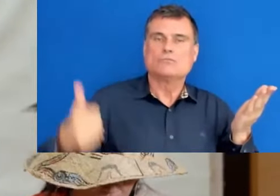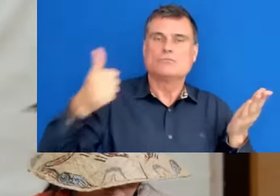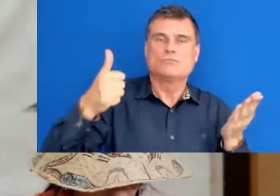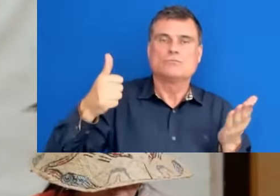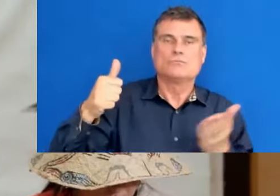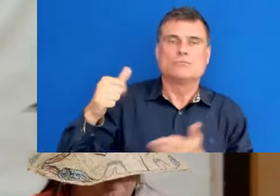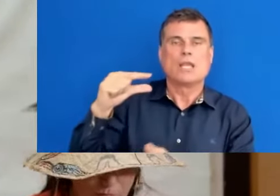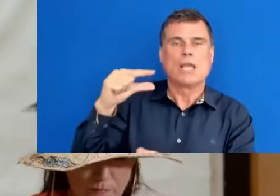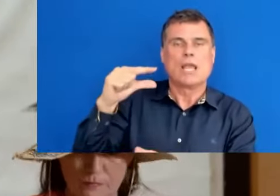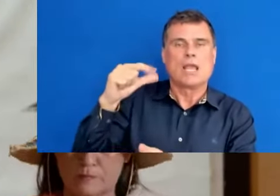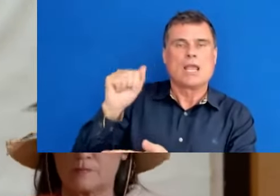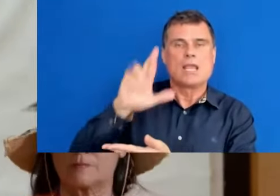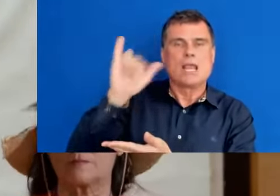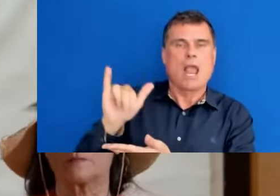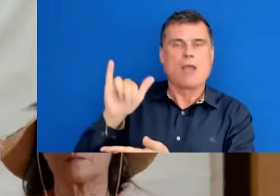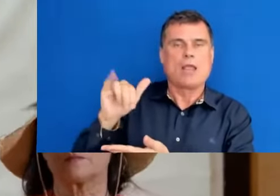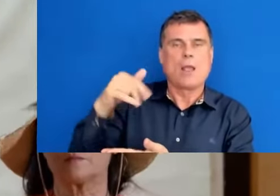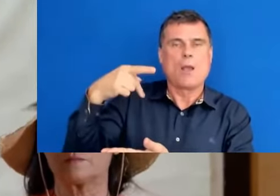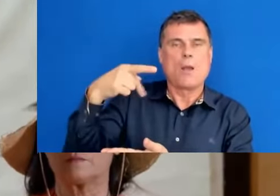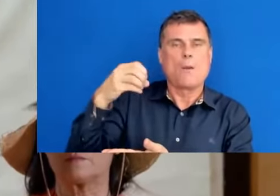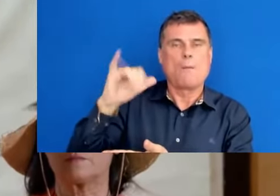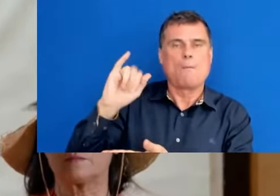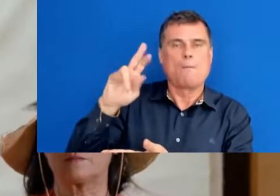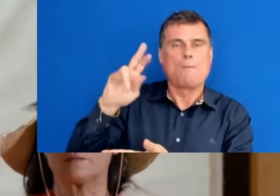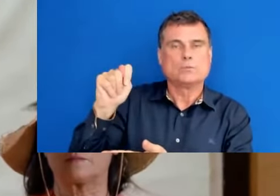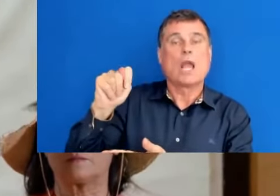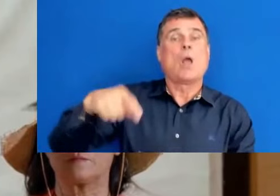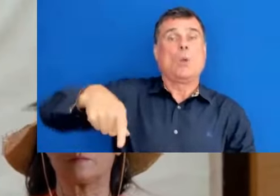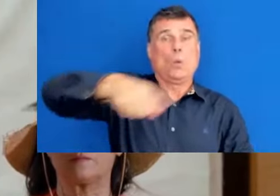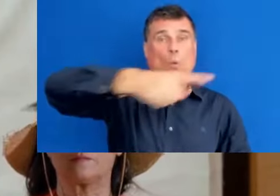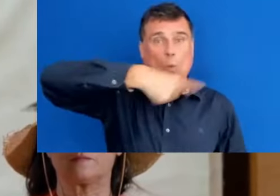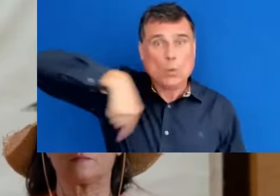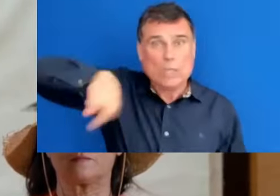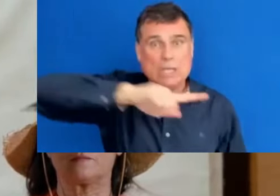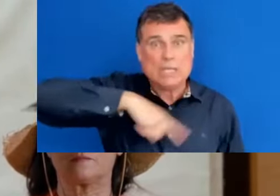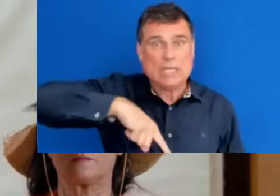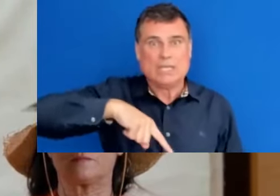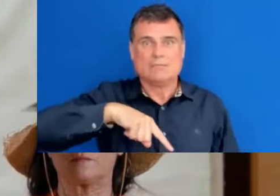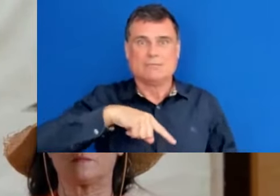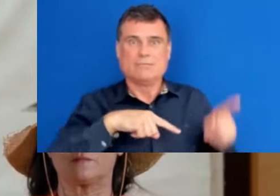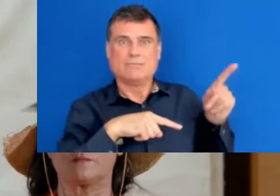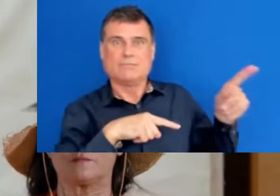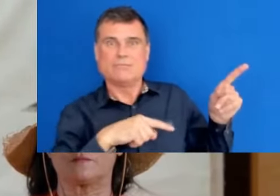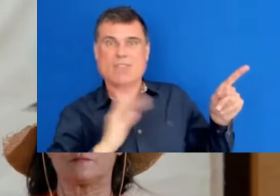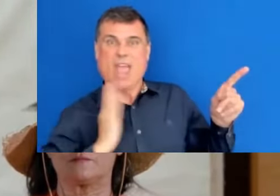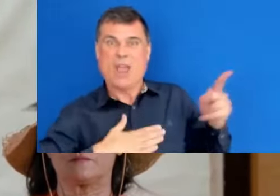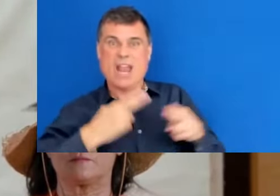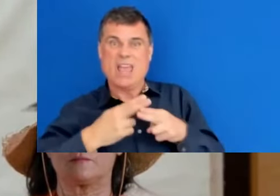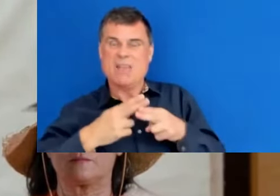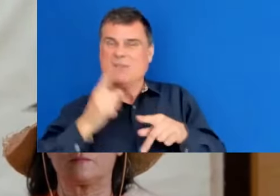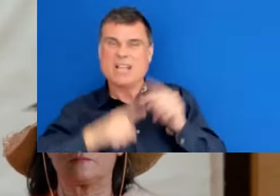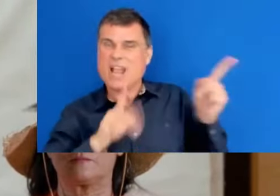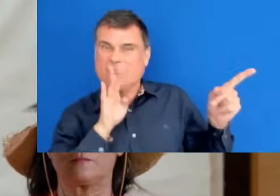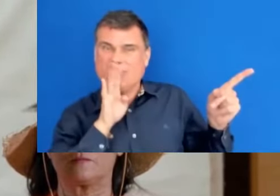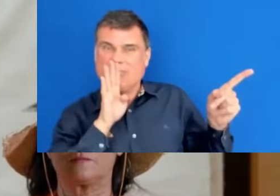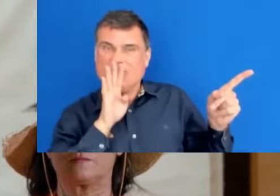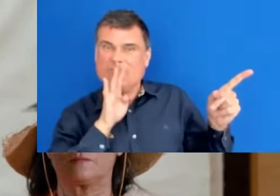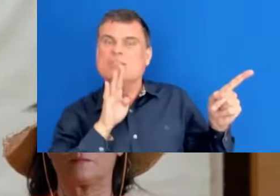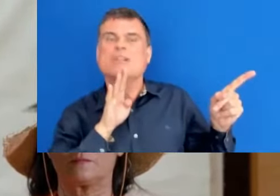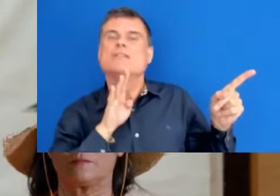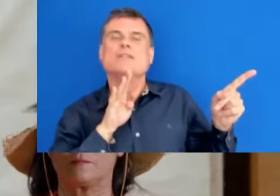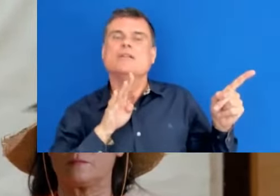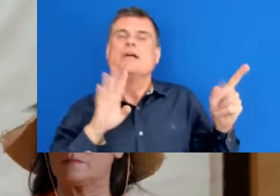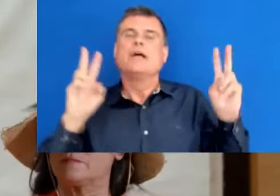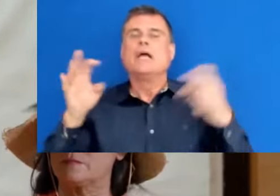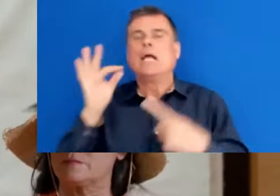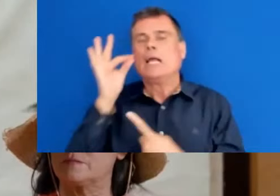It's called Garry Point. And we, because they couldn't say our names, became known as the Indians at the Point,